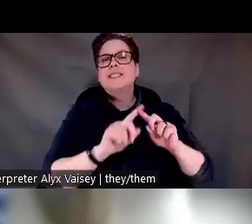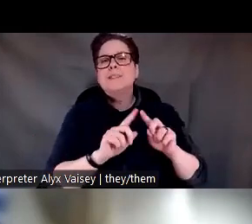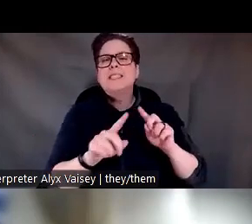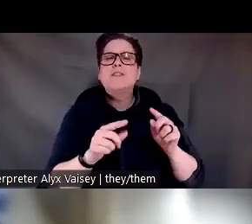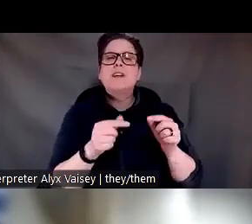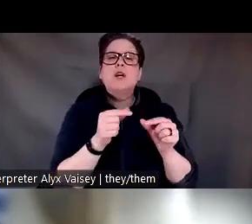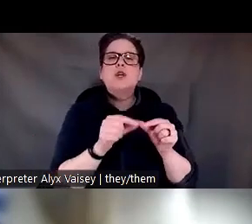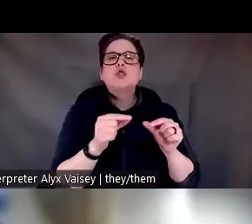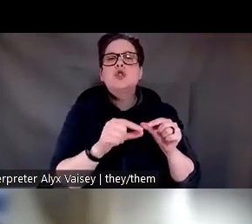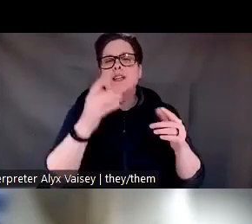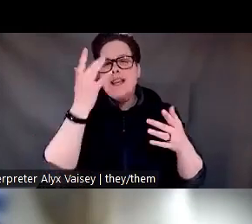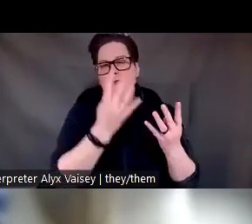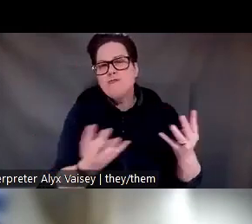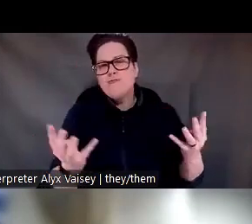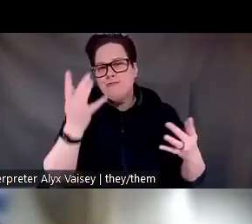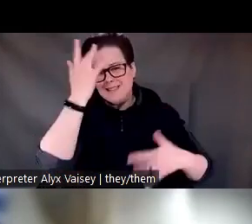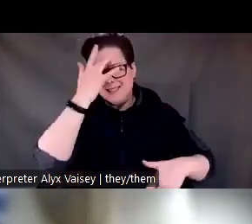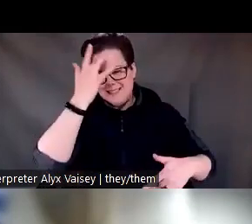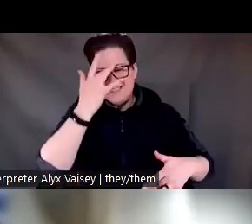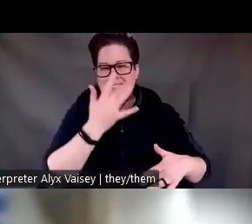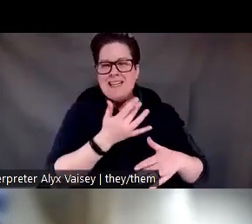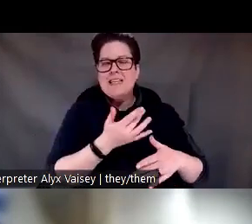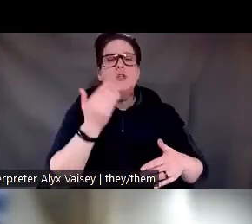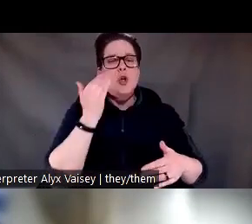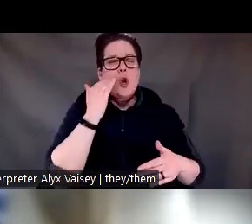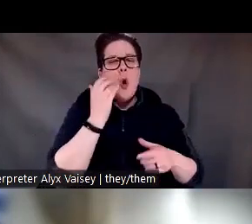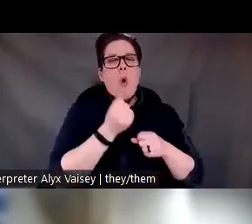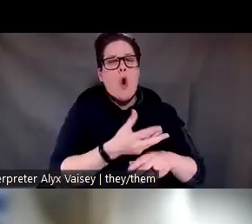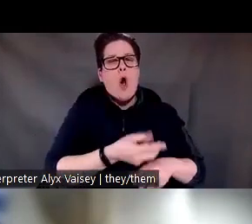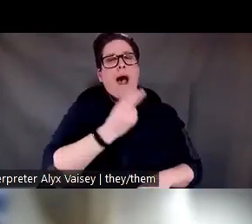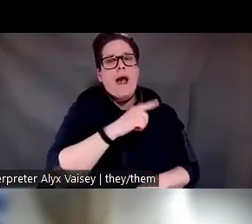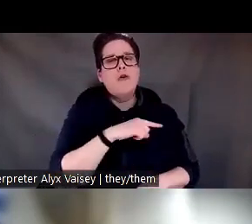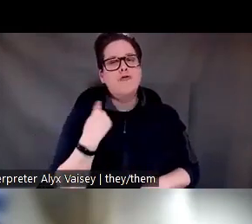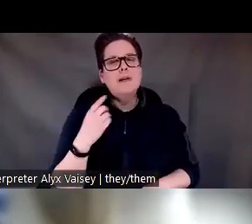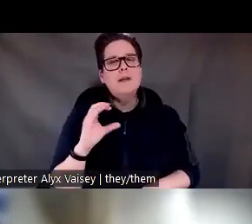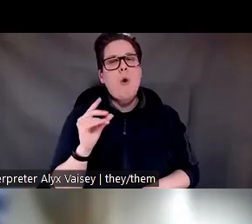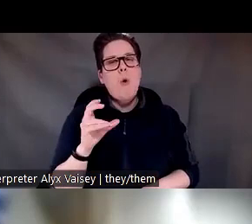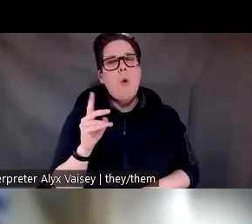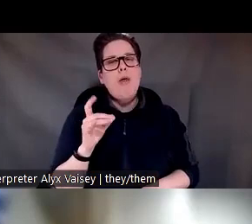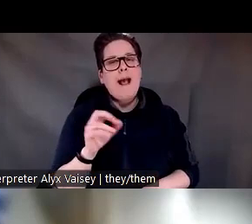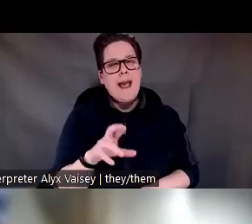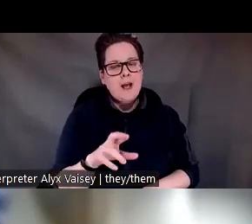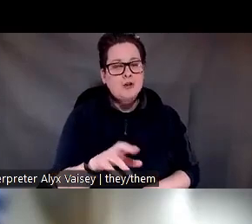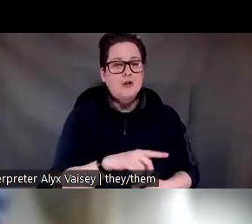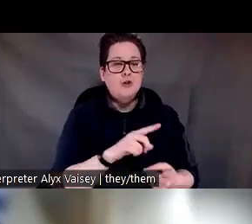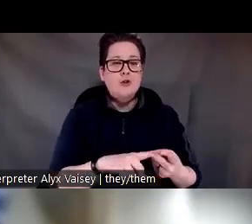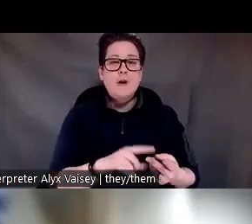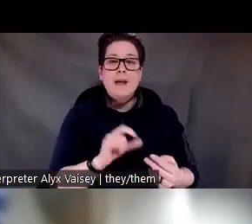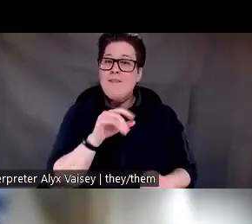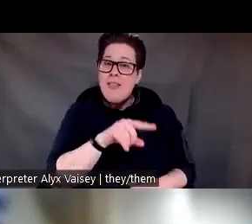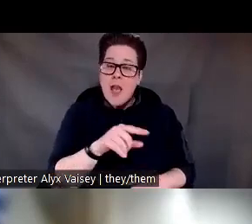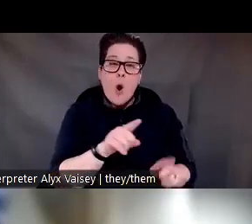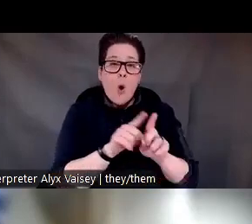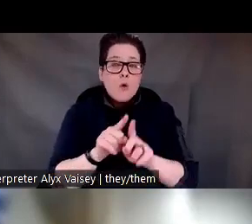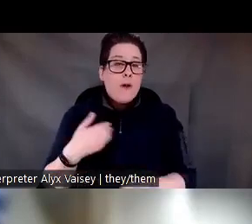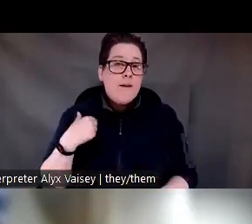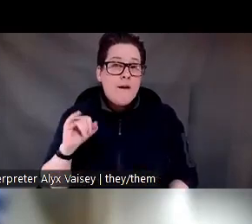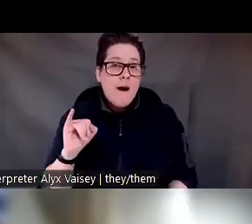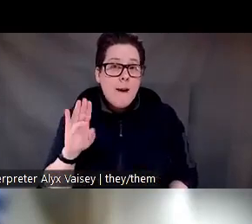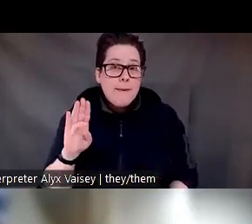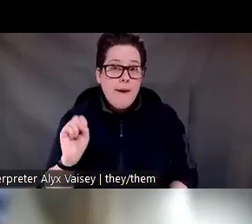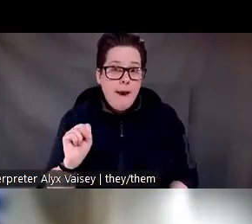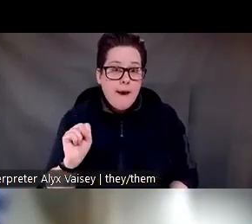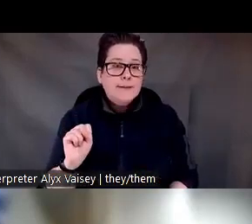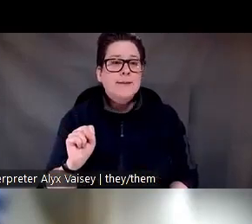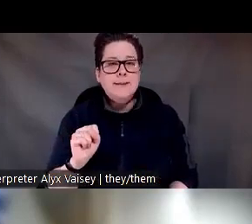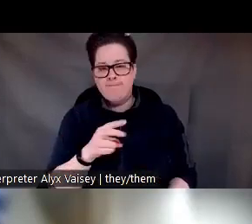that are known to increase the risk of colorectal cancer. People who have a personal history of inflammatory bowel disease are also considered